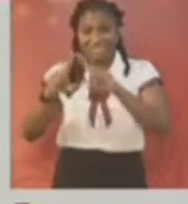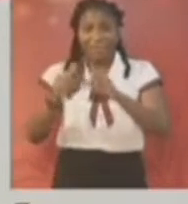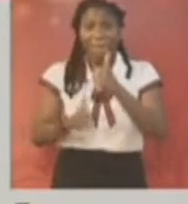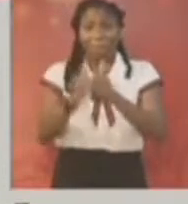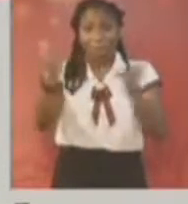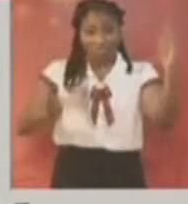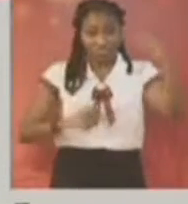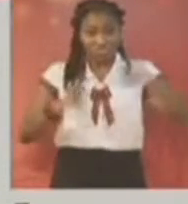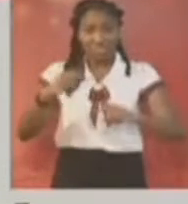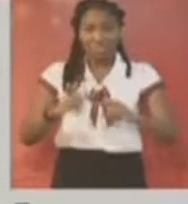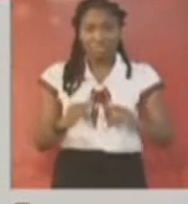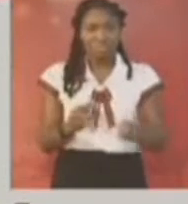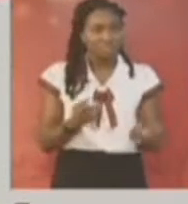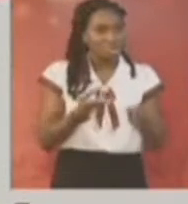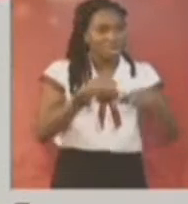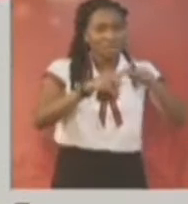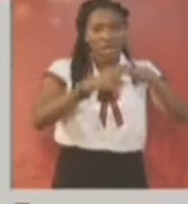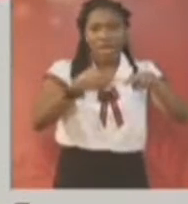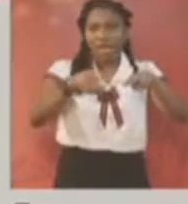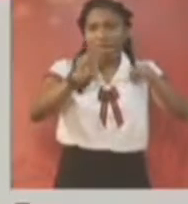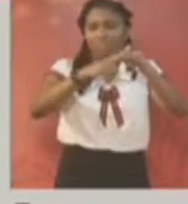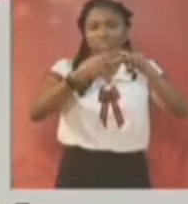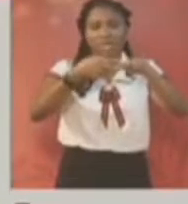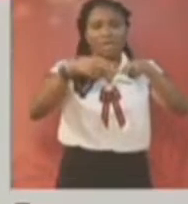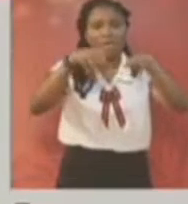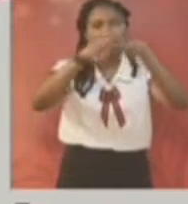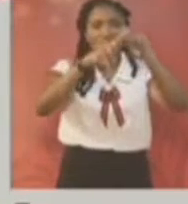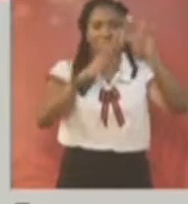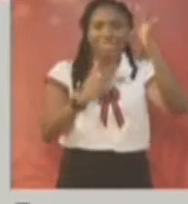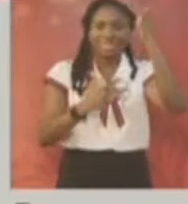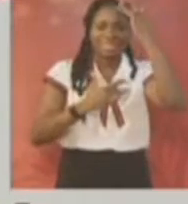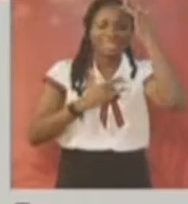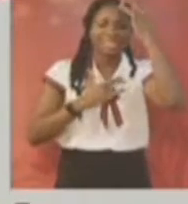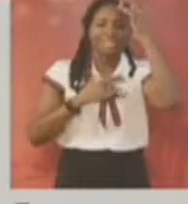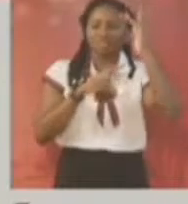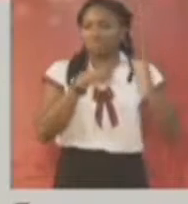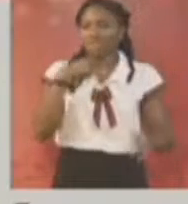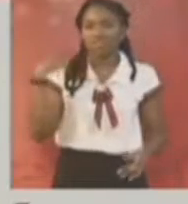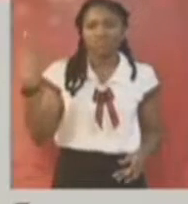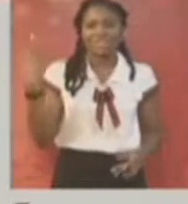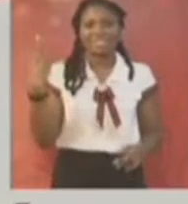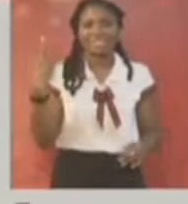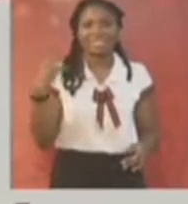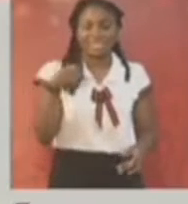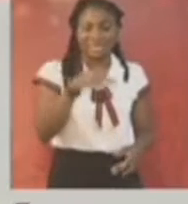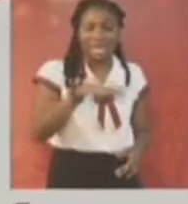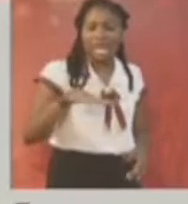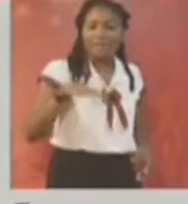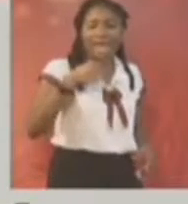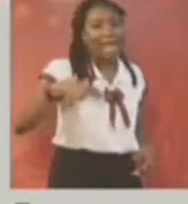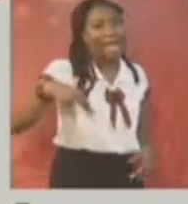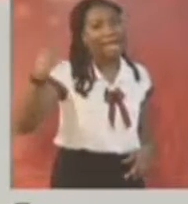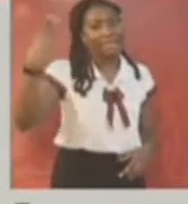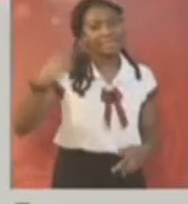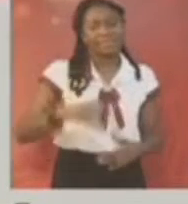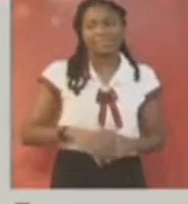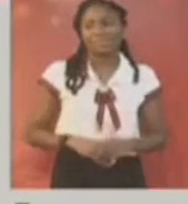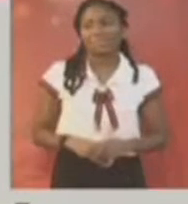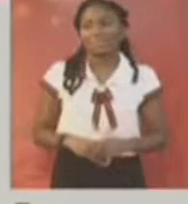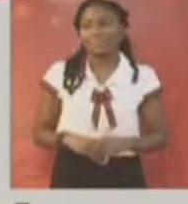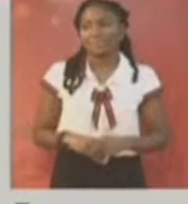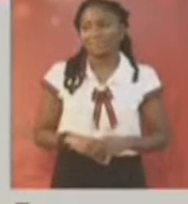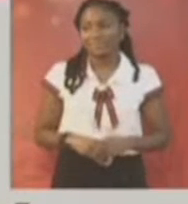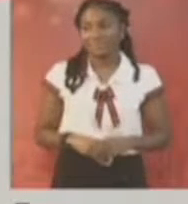of increase. Their cases are going up, so the risk in their populations is currently higher. So that's sort of, those